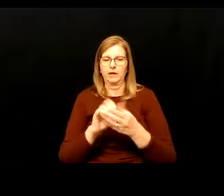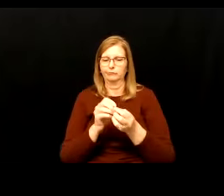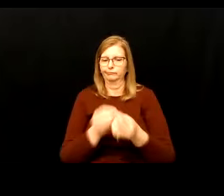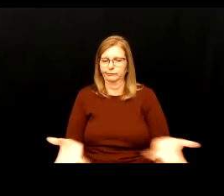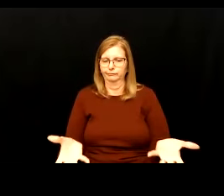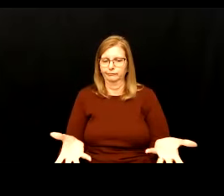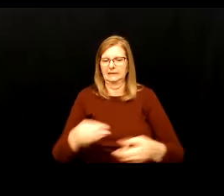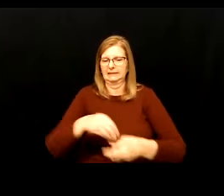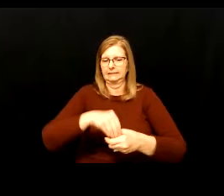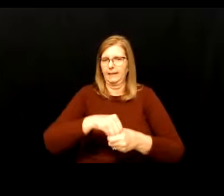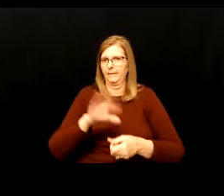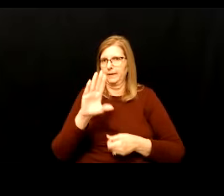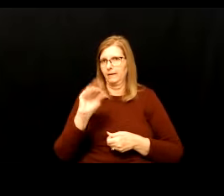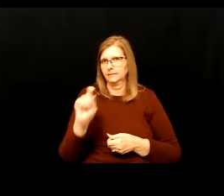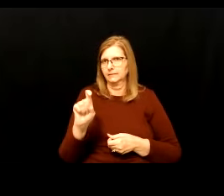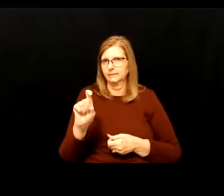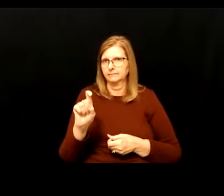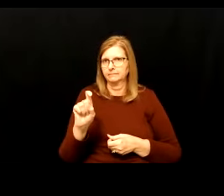within the box.